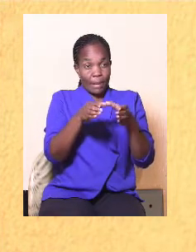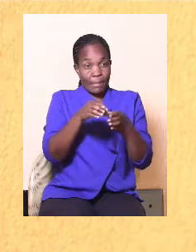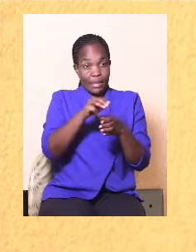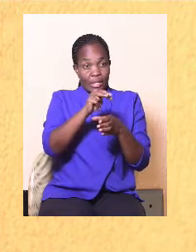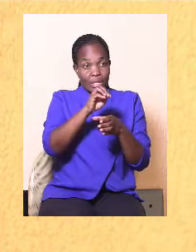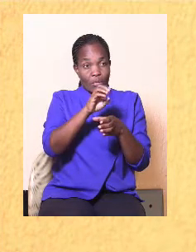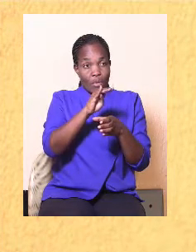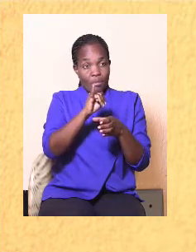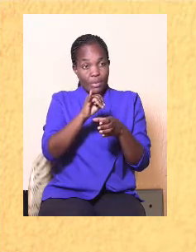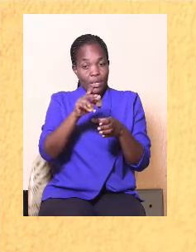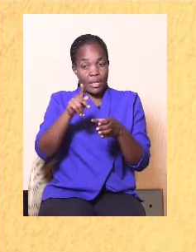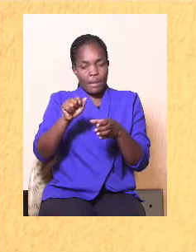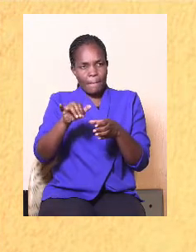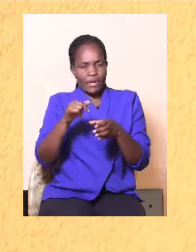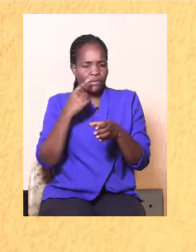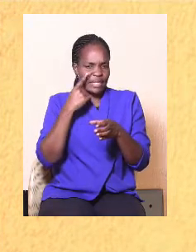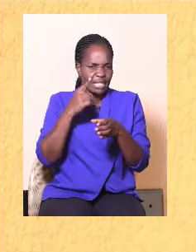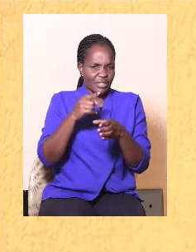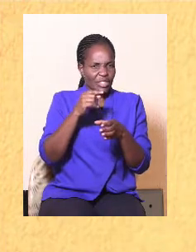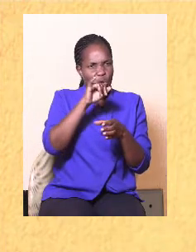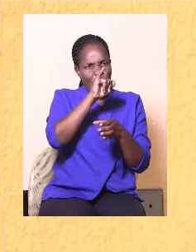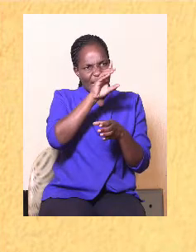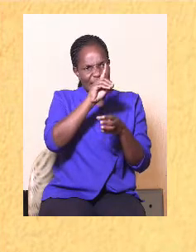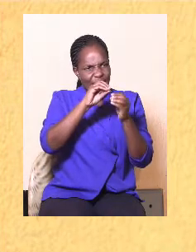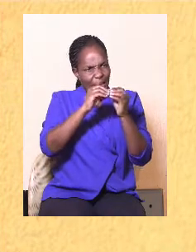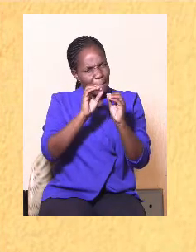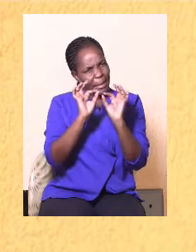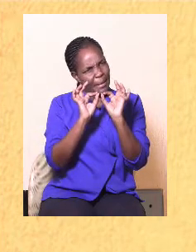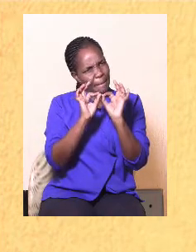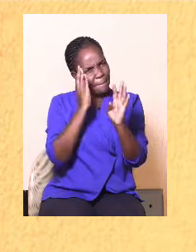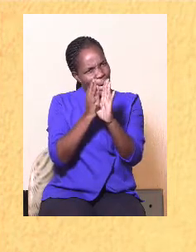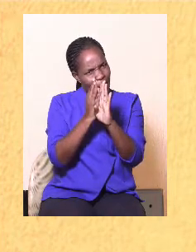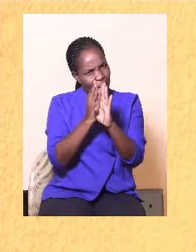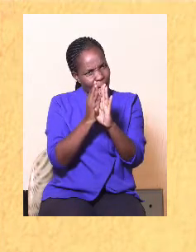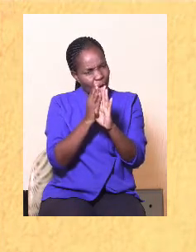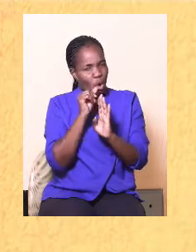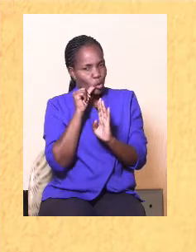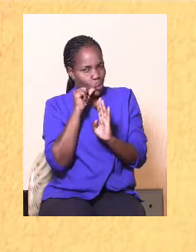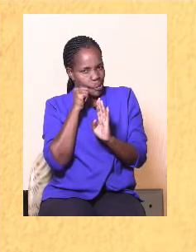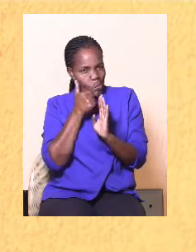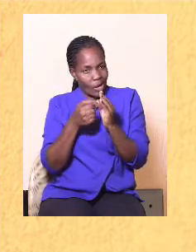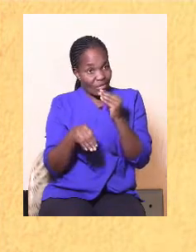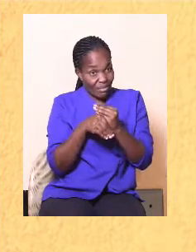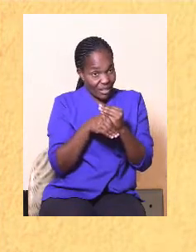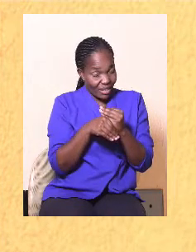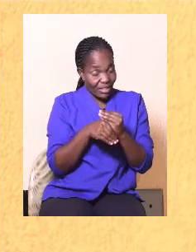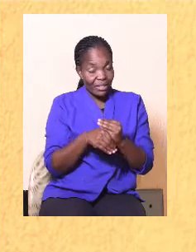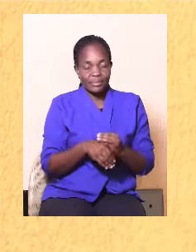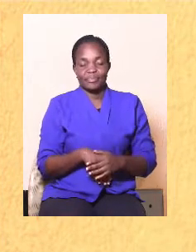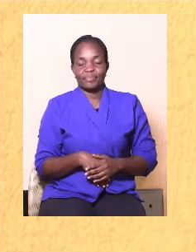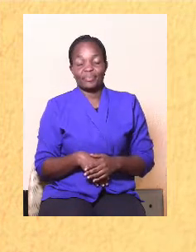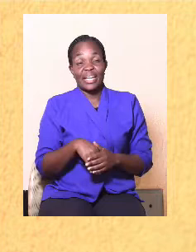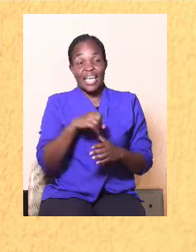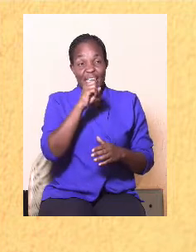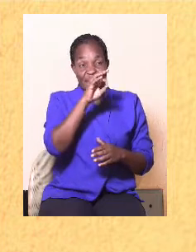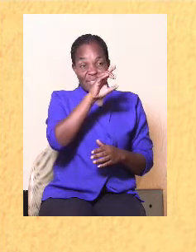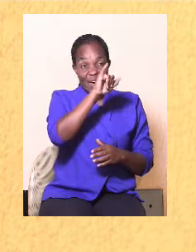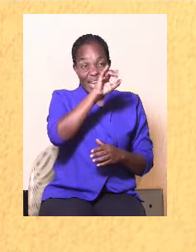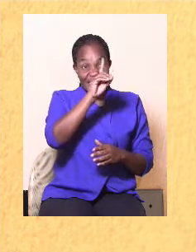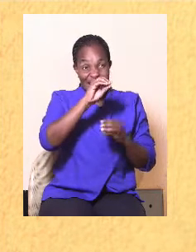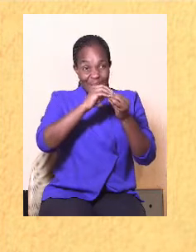is authentic, it's not forged, and if it's forged, there will be consequences. Then